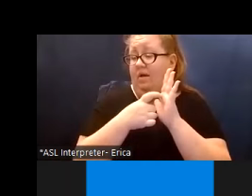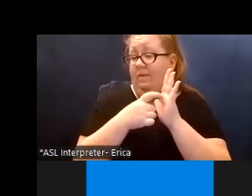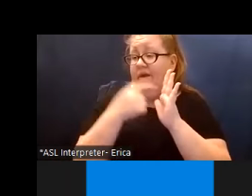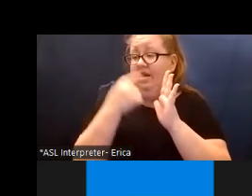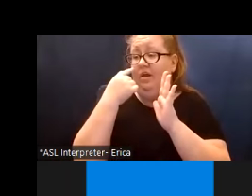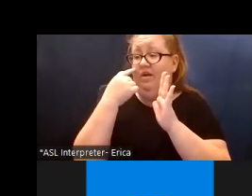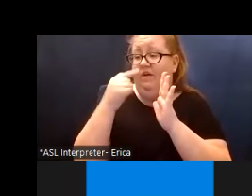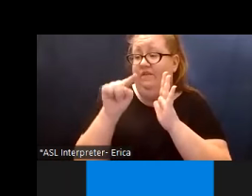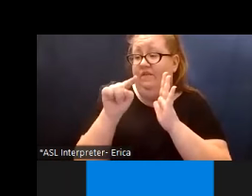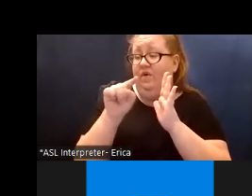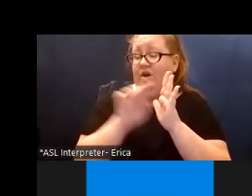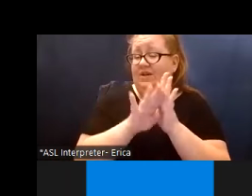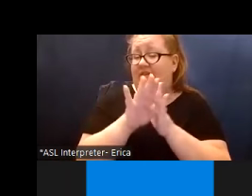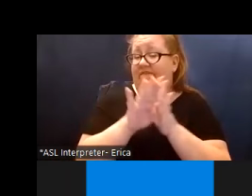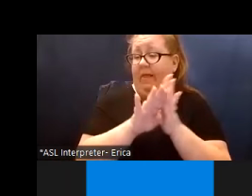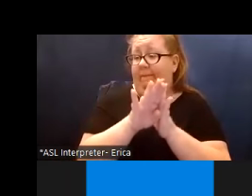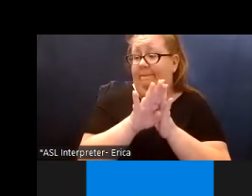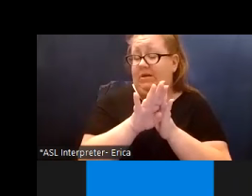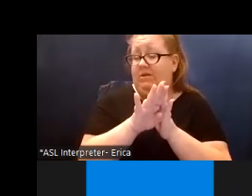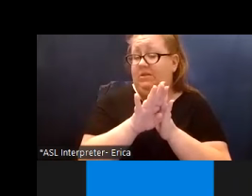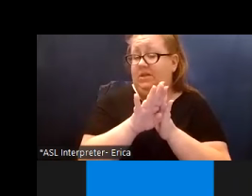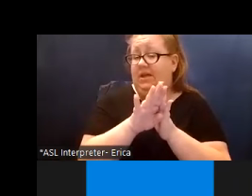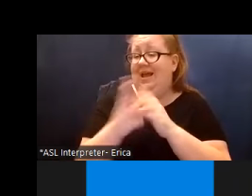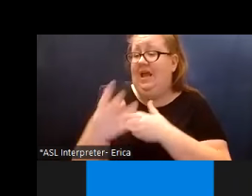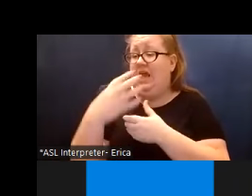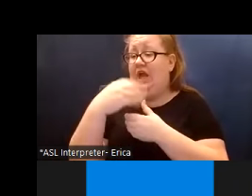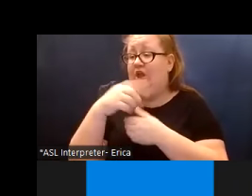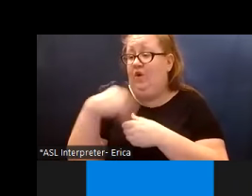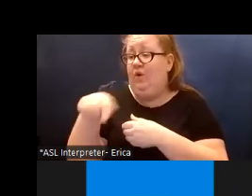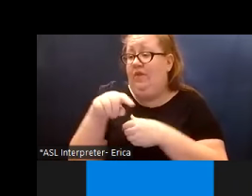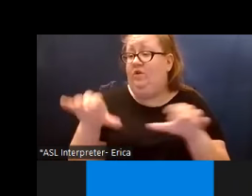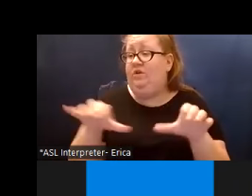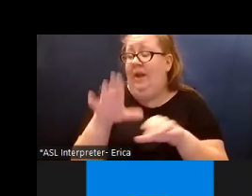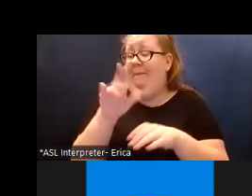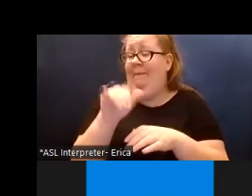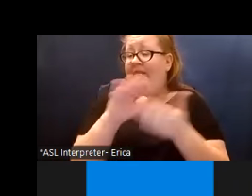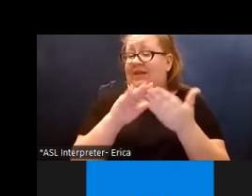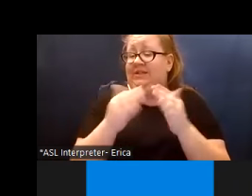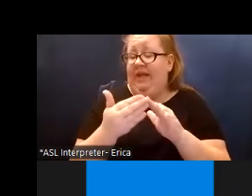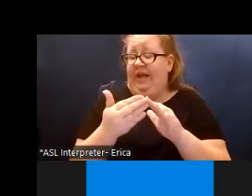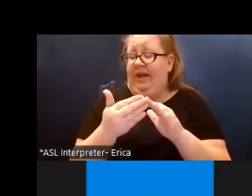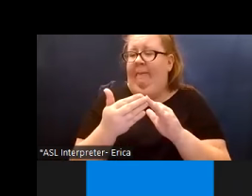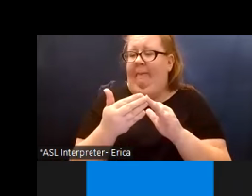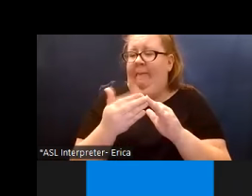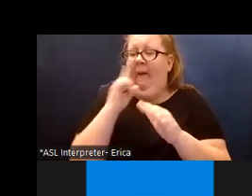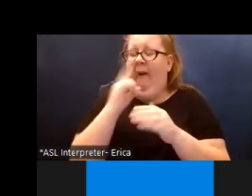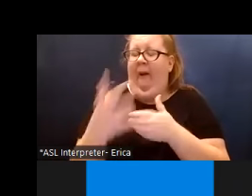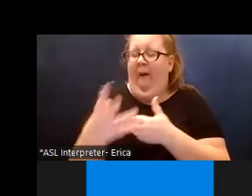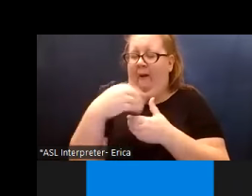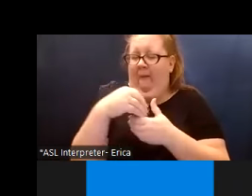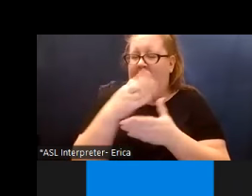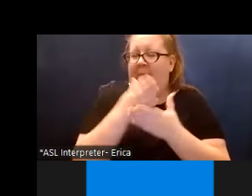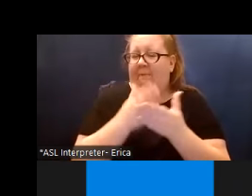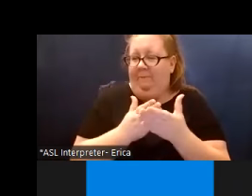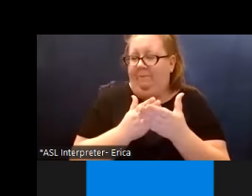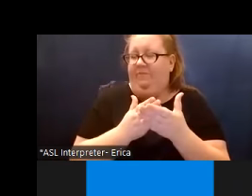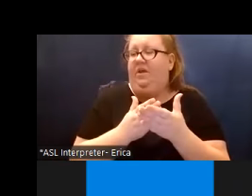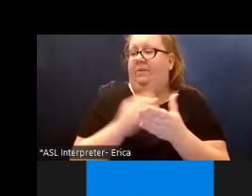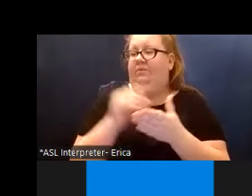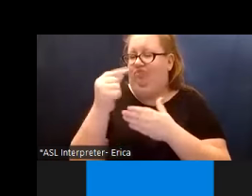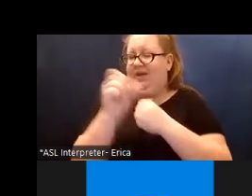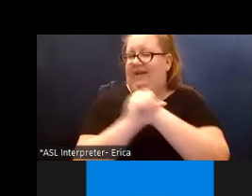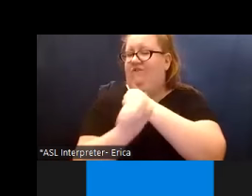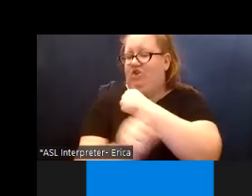for developments, including those done by the city, to incorporate some green infrastructure.